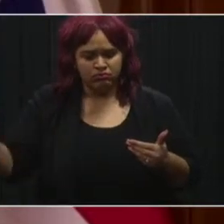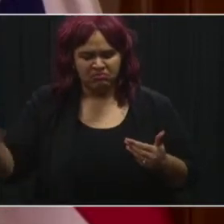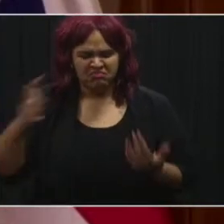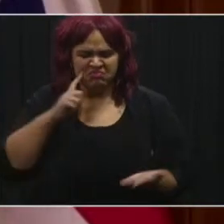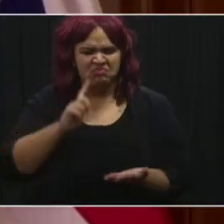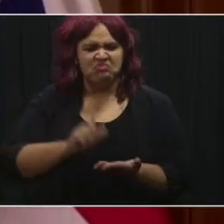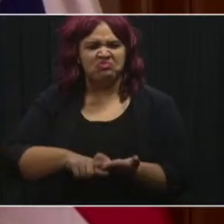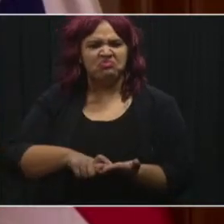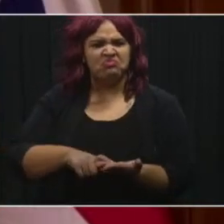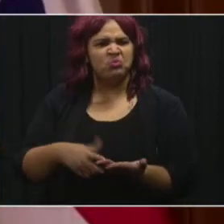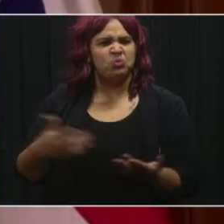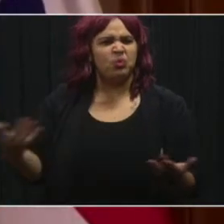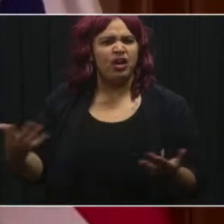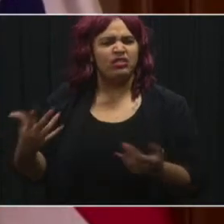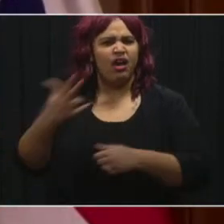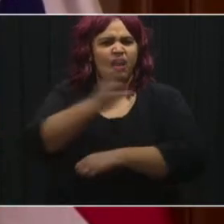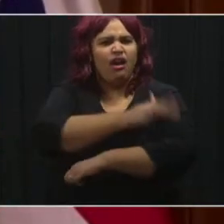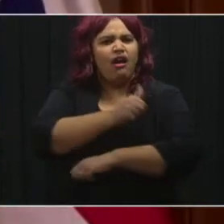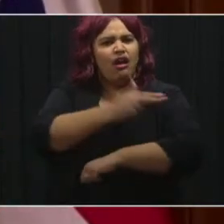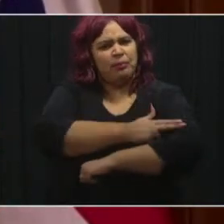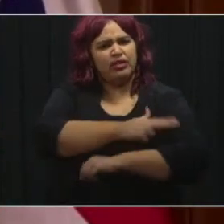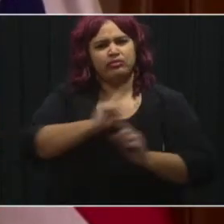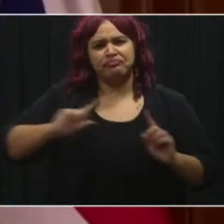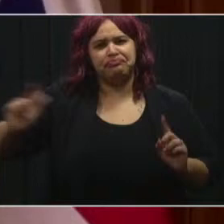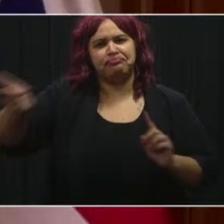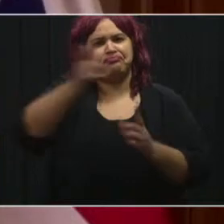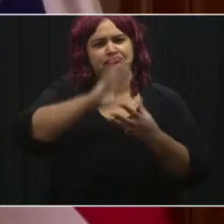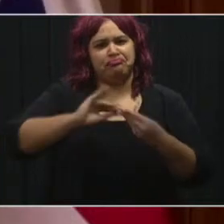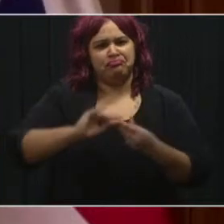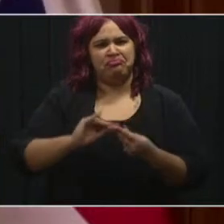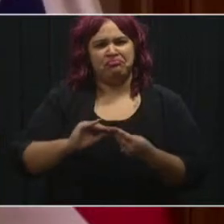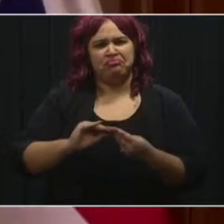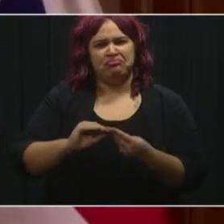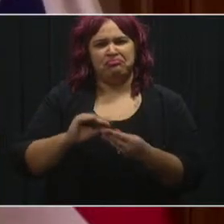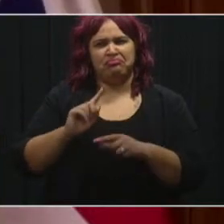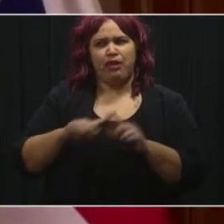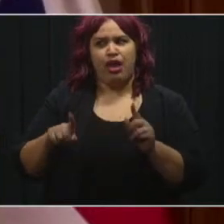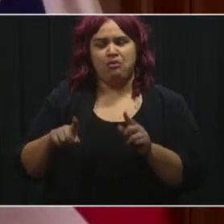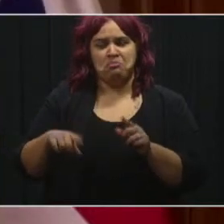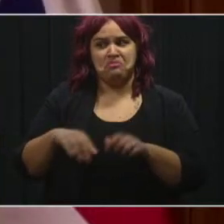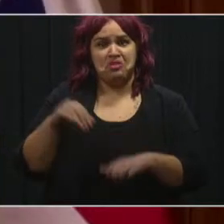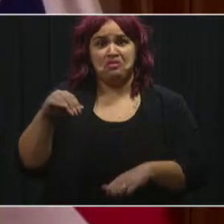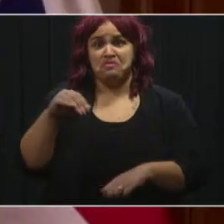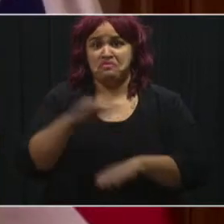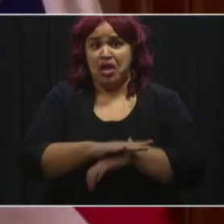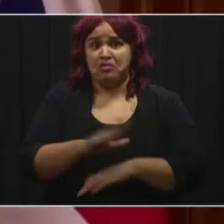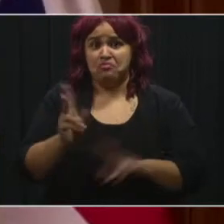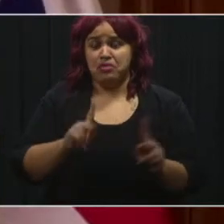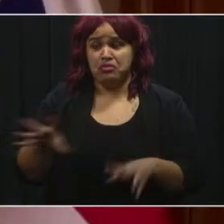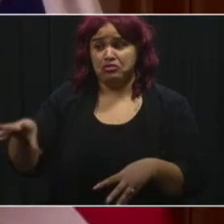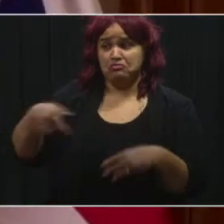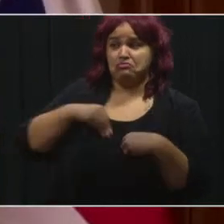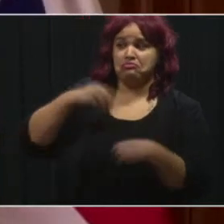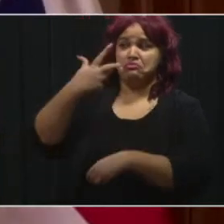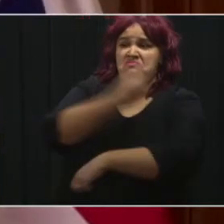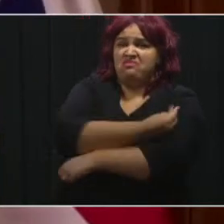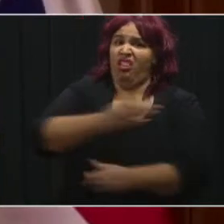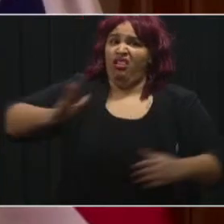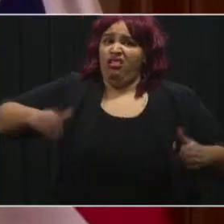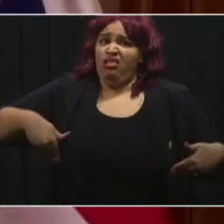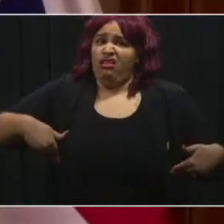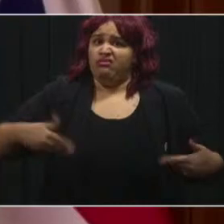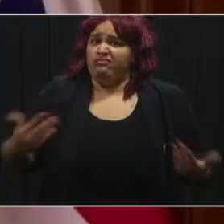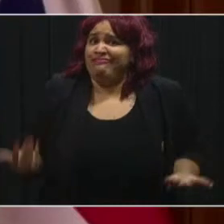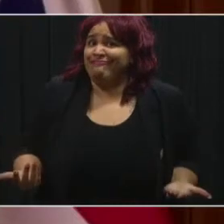state, but it doesn't seem to really have a significant impact on vaccine rates or school districts implementing mask mandates. The state could now